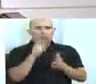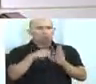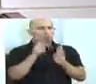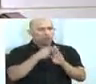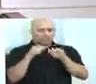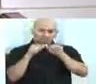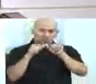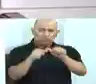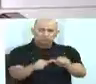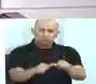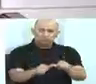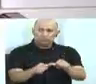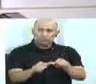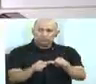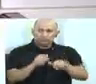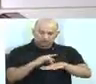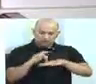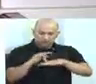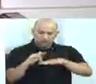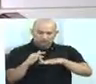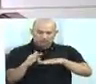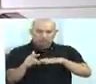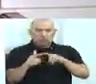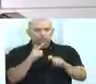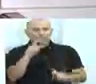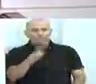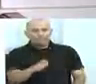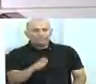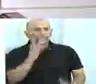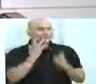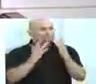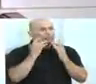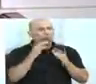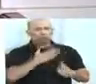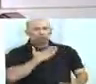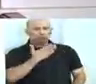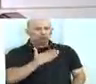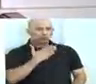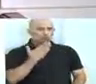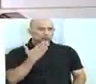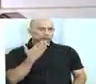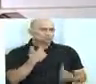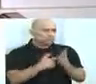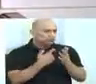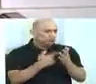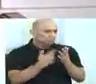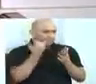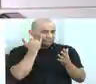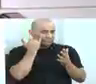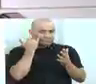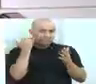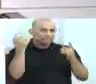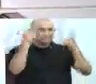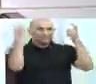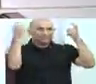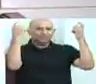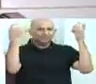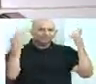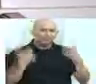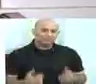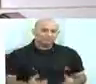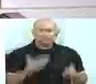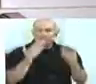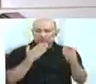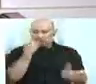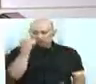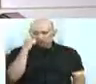programs to continue to be here in times of need, in times of joy, and in times of celebration. Amen.